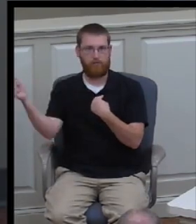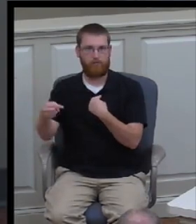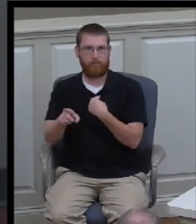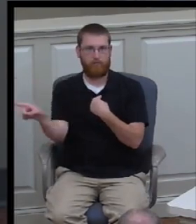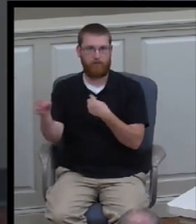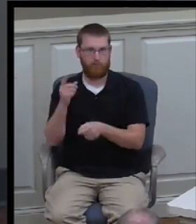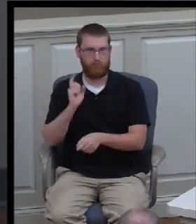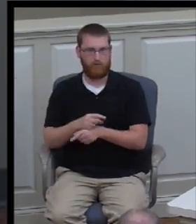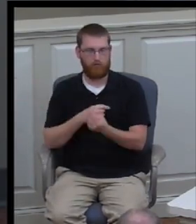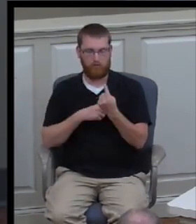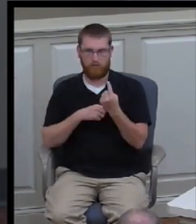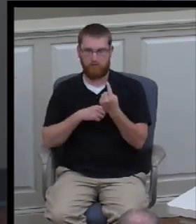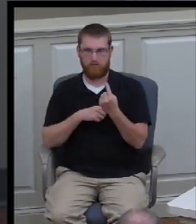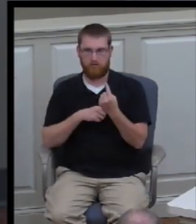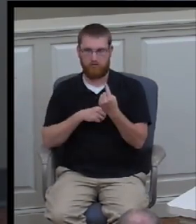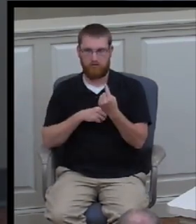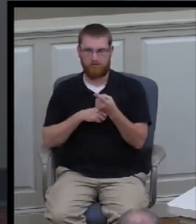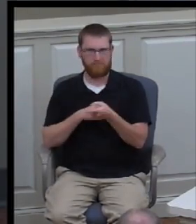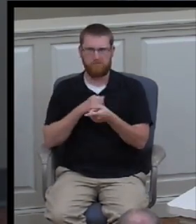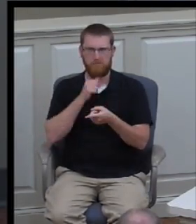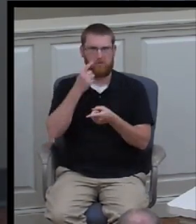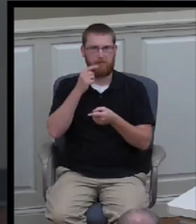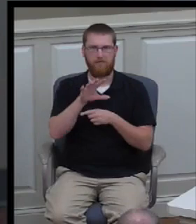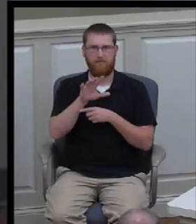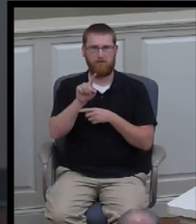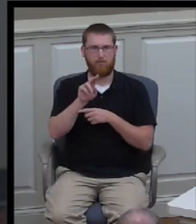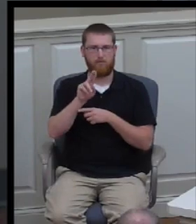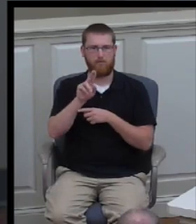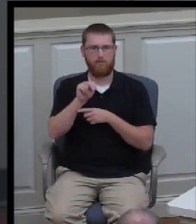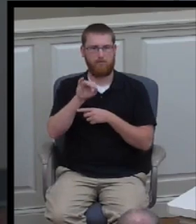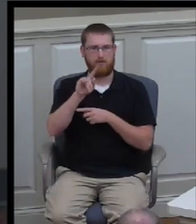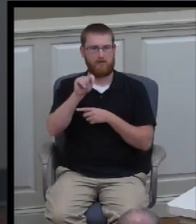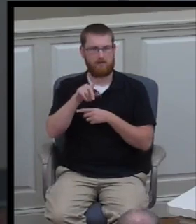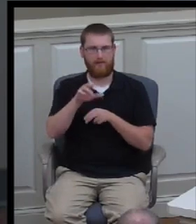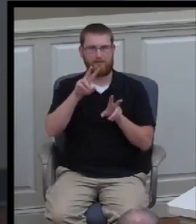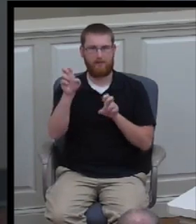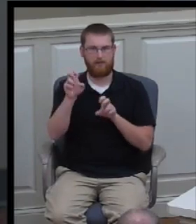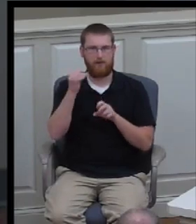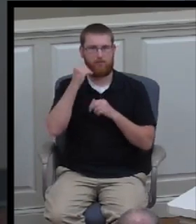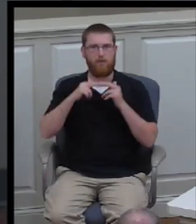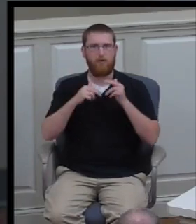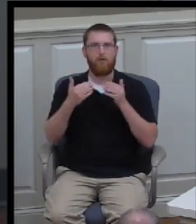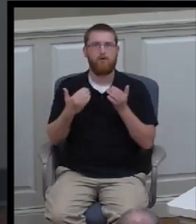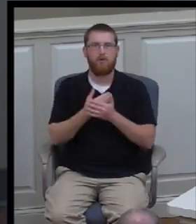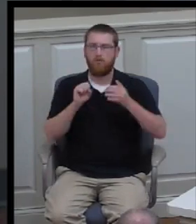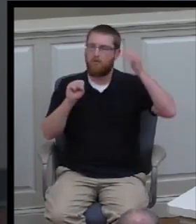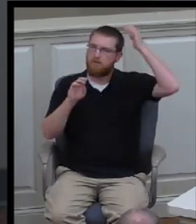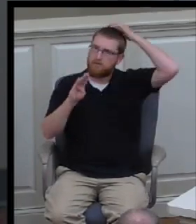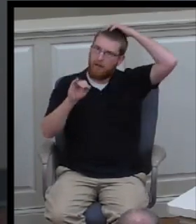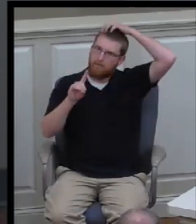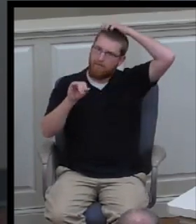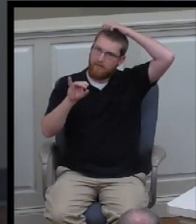Yeah. I don't think with 51 units that's an issue. I mean, if we're building a new subdivision street, the length,